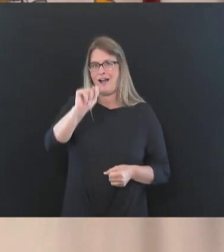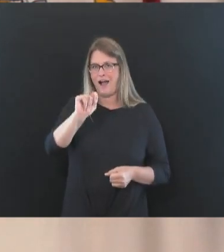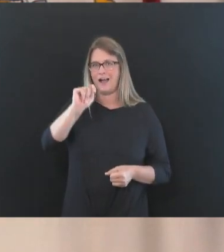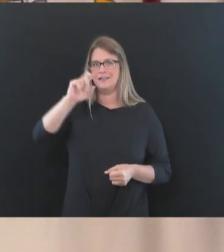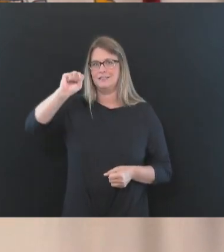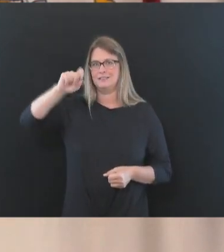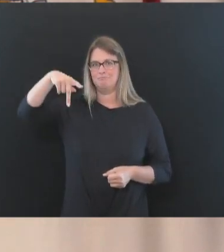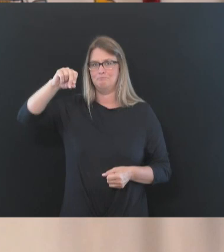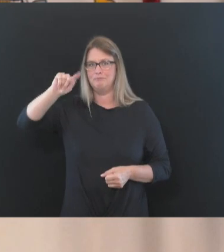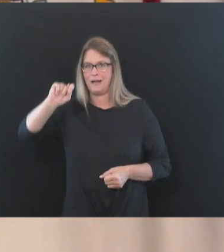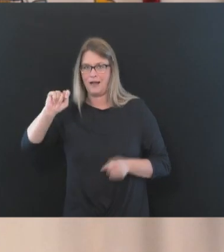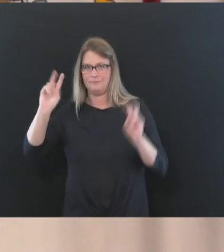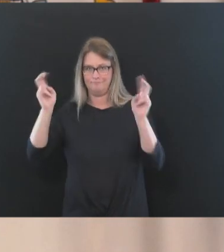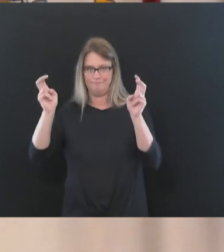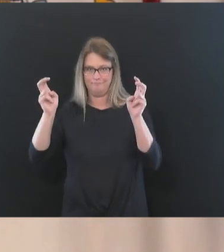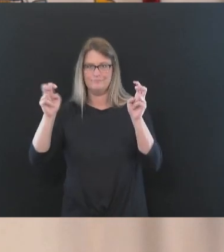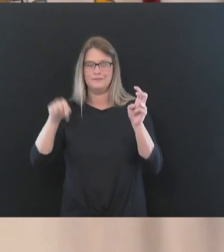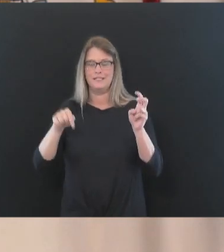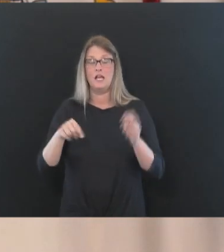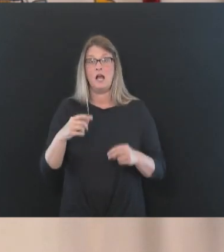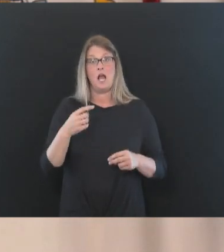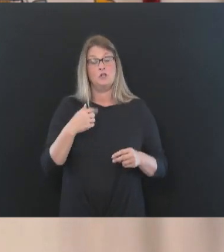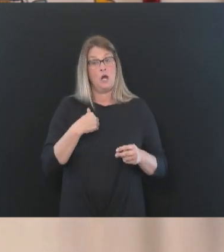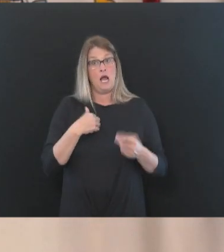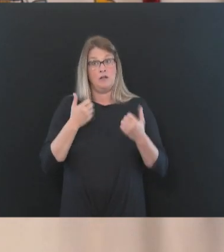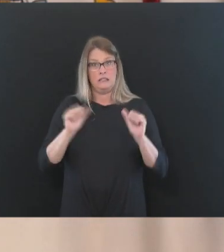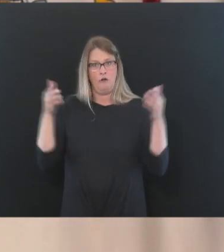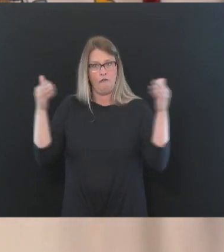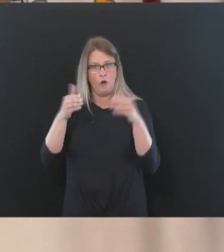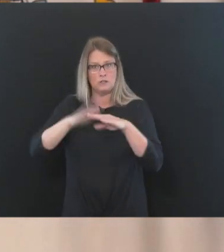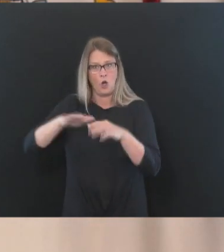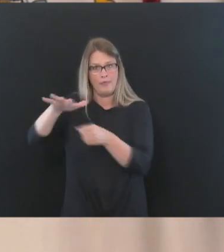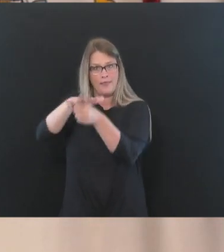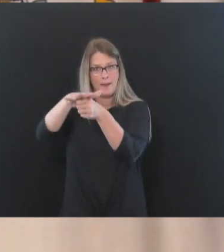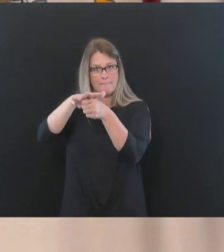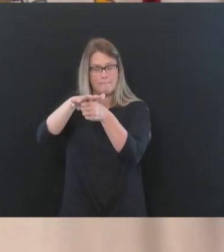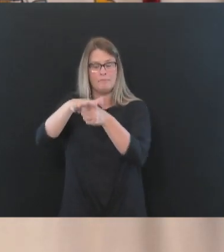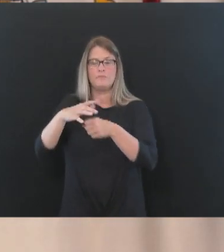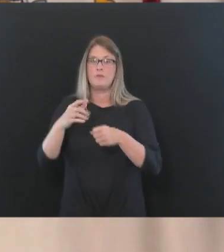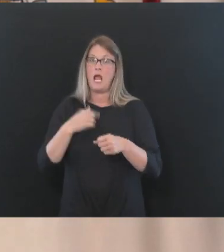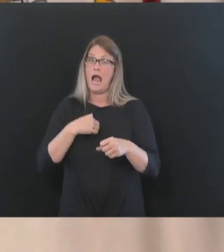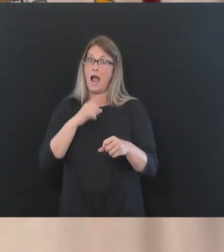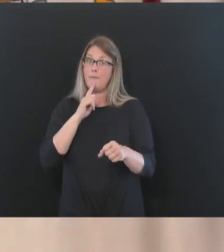to do. You know, I will promise you that